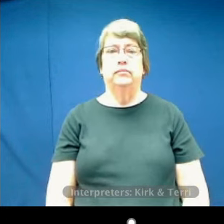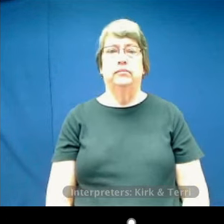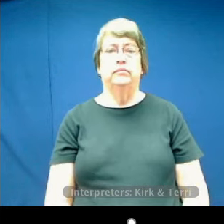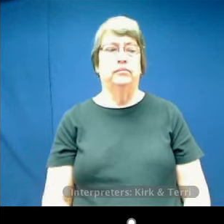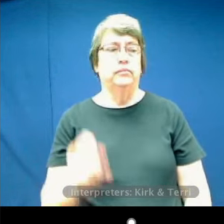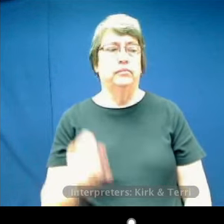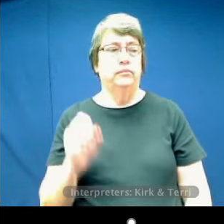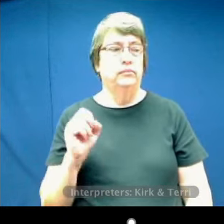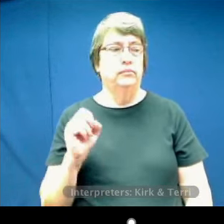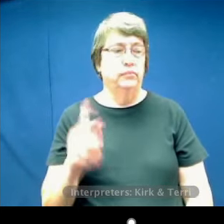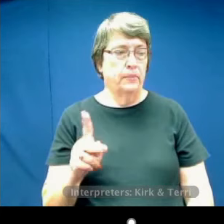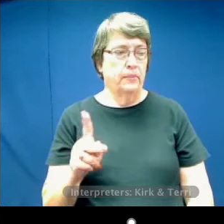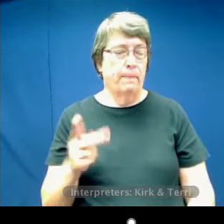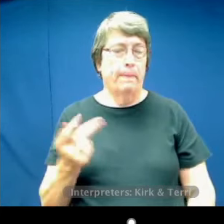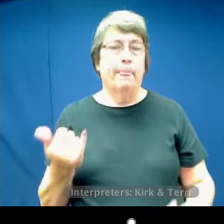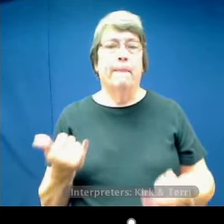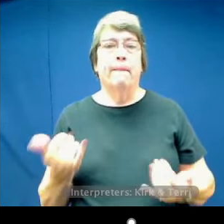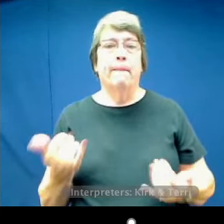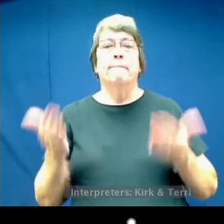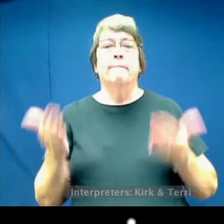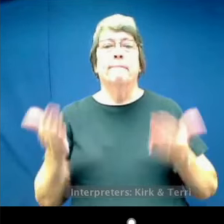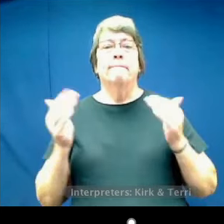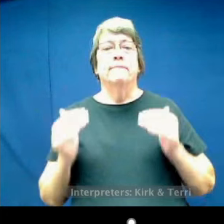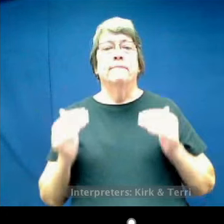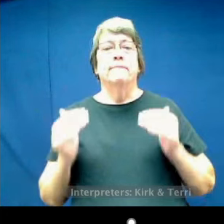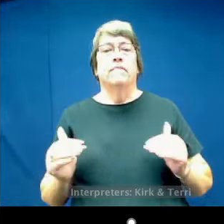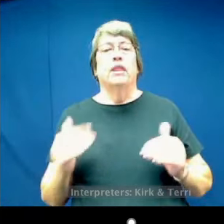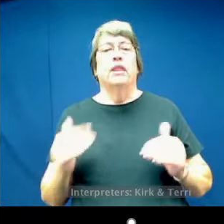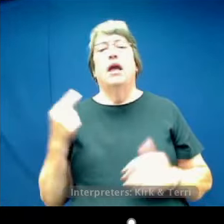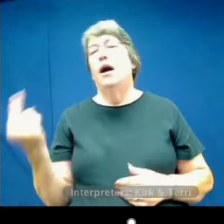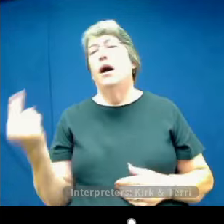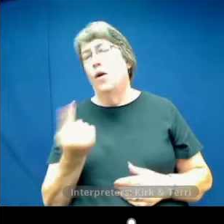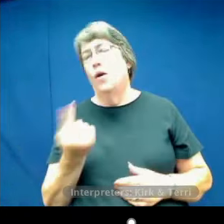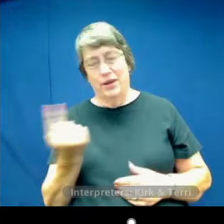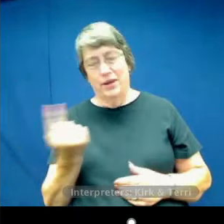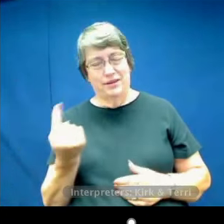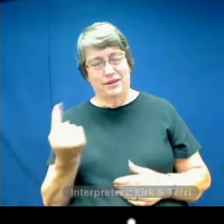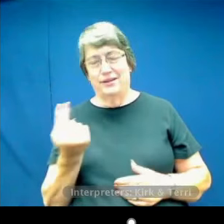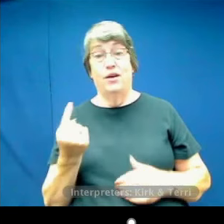So along with custody always comes the issues of child support.